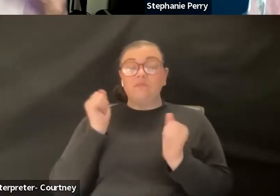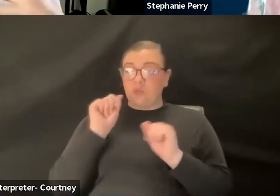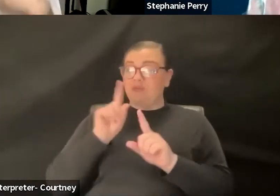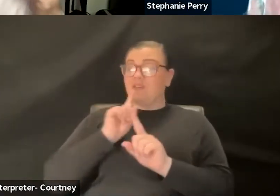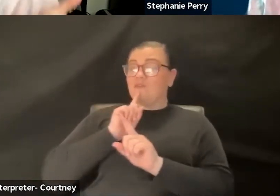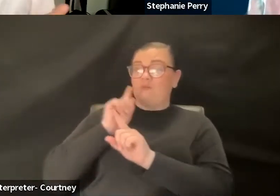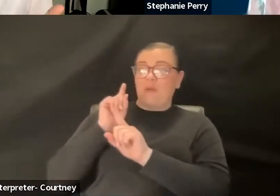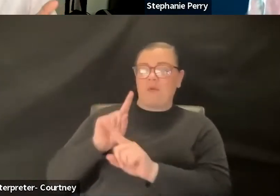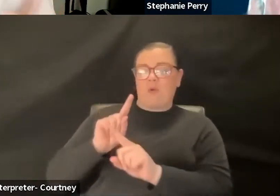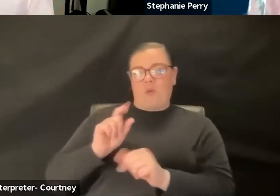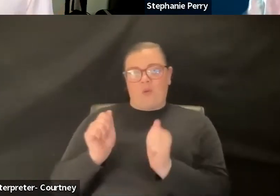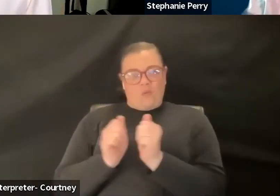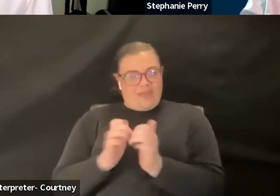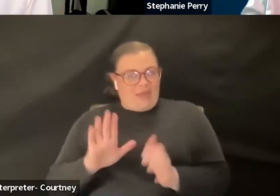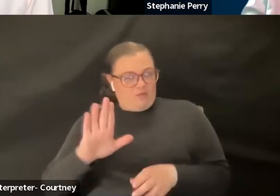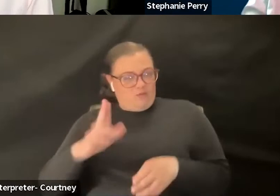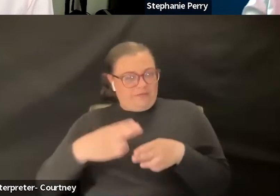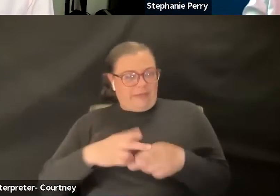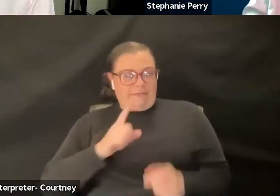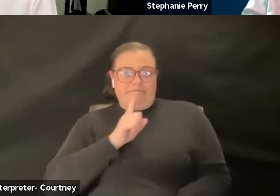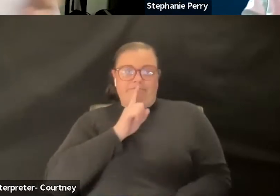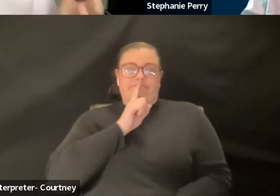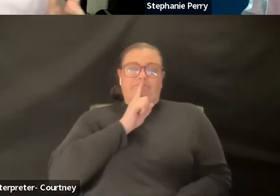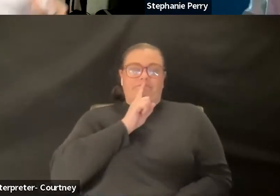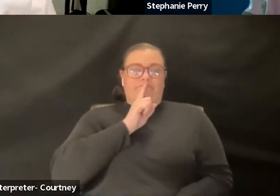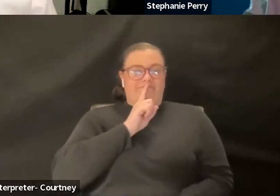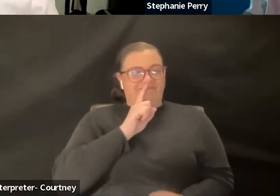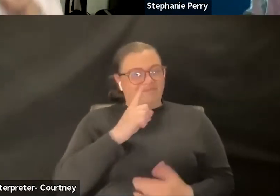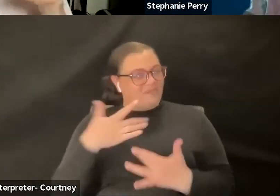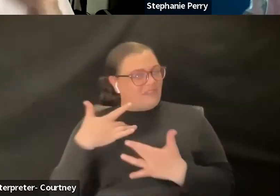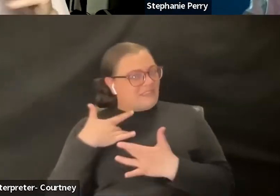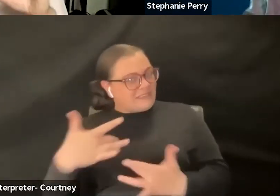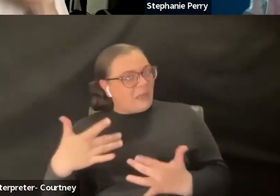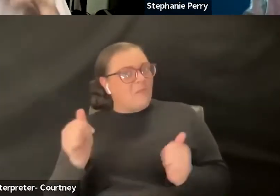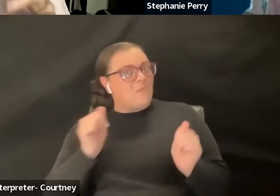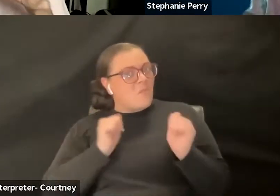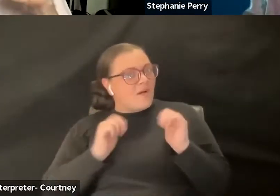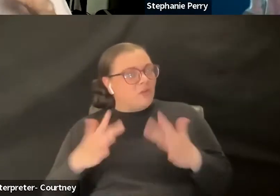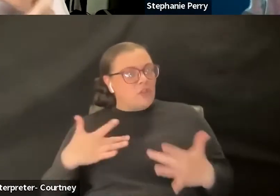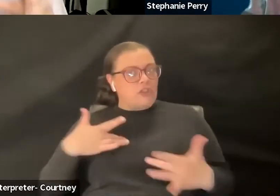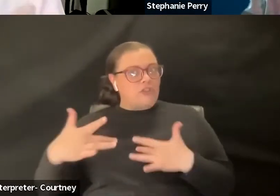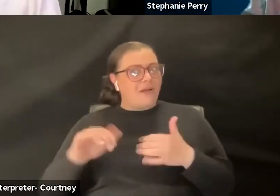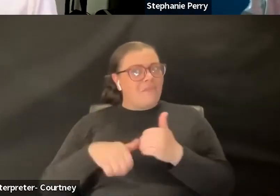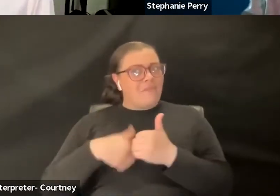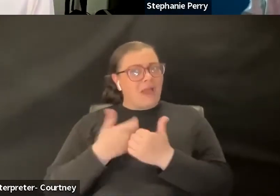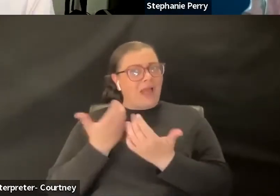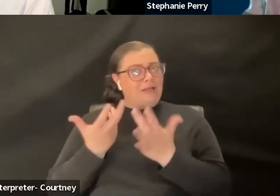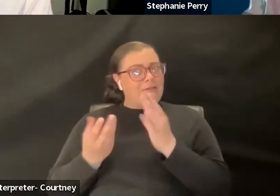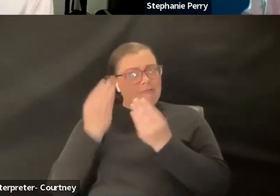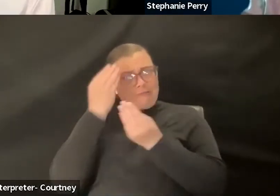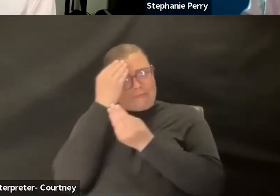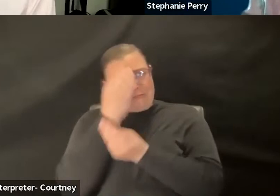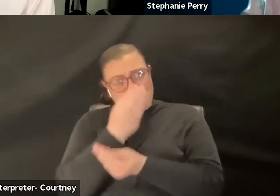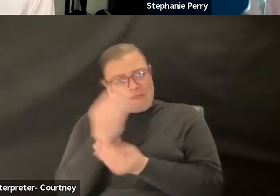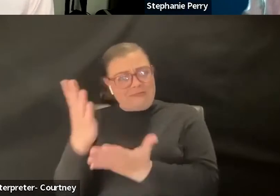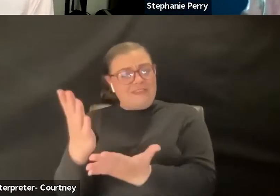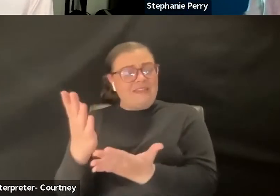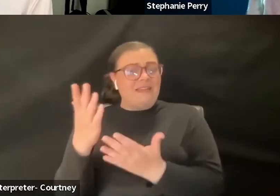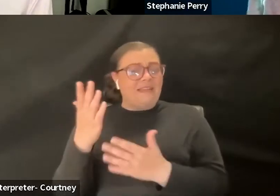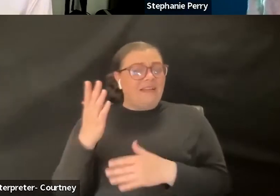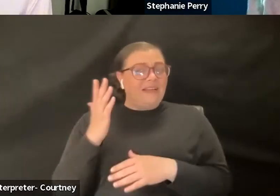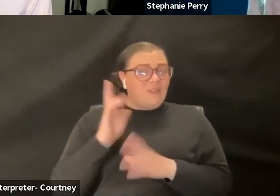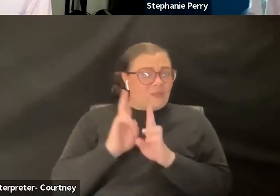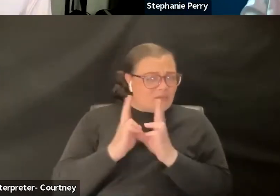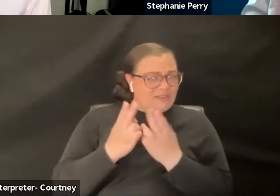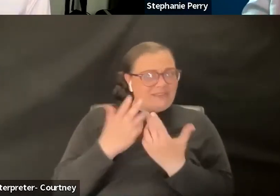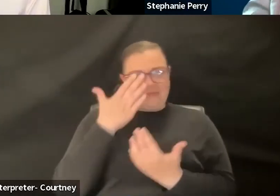are often concerned about reaching out, for various reasons. So can you just tell us a little bit more about how staff treats those kinds of scenarios?